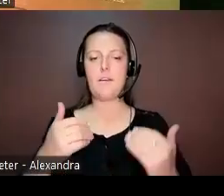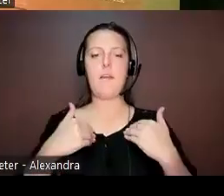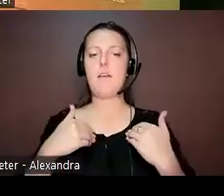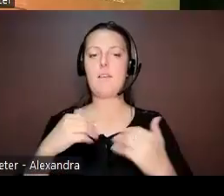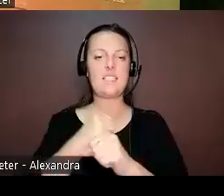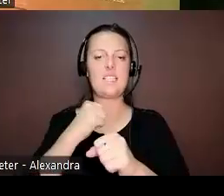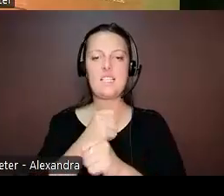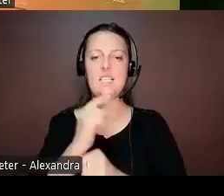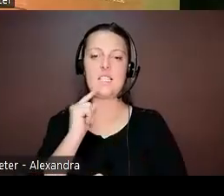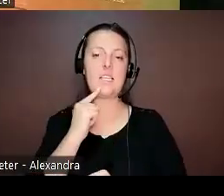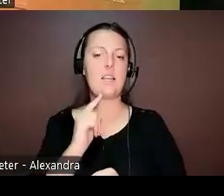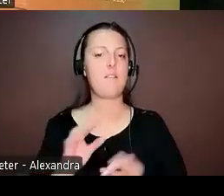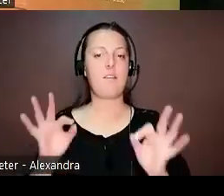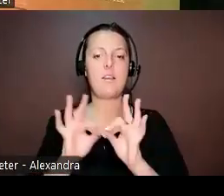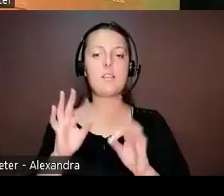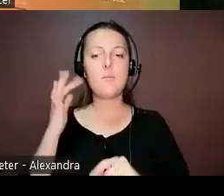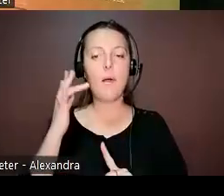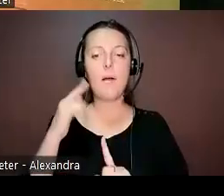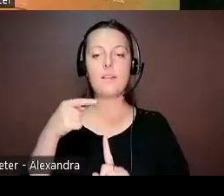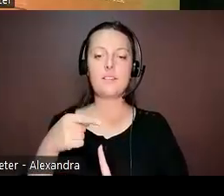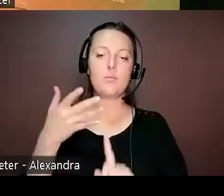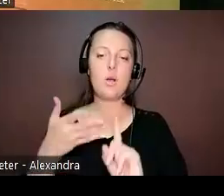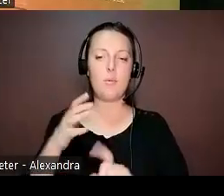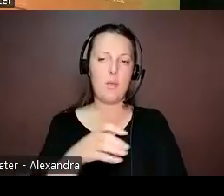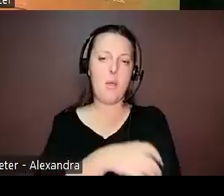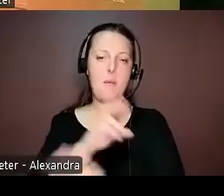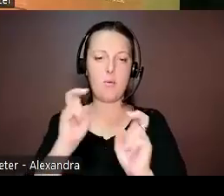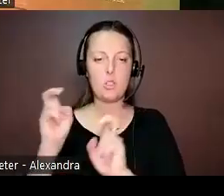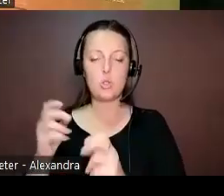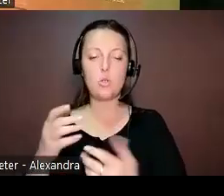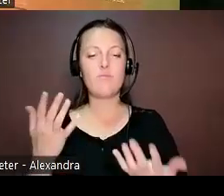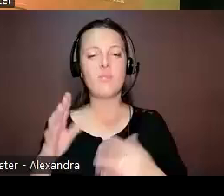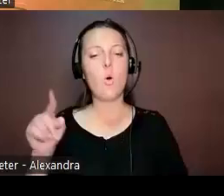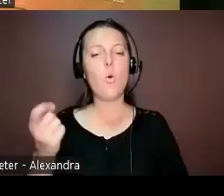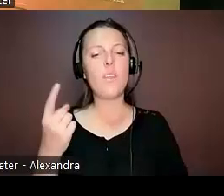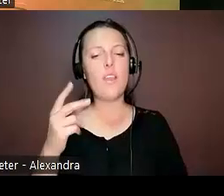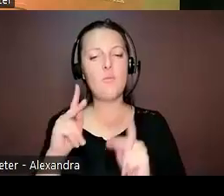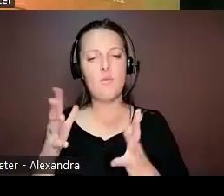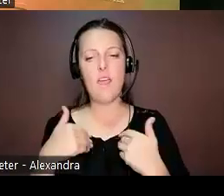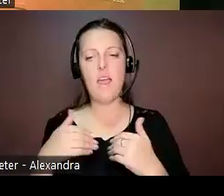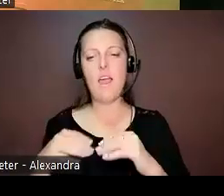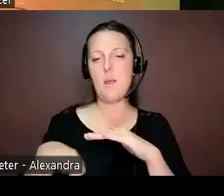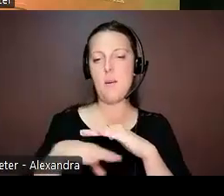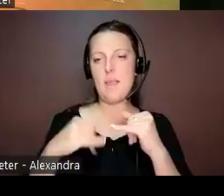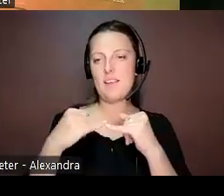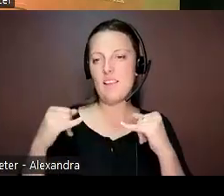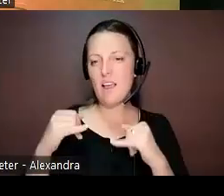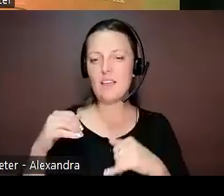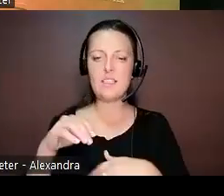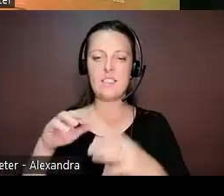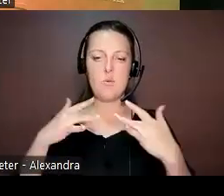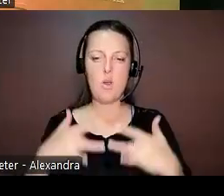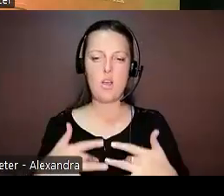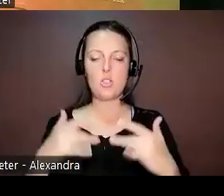had a baseline depression. And their MCA intracranial stenosis was